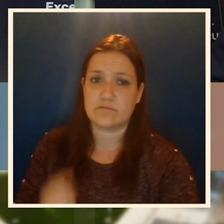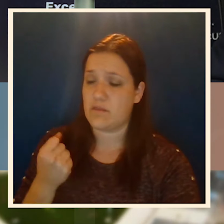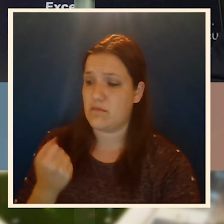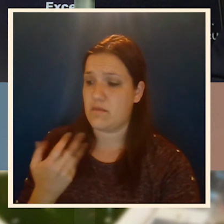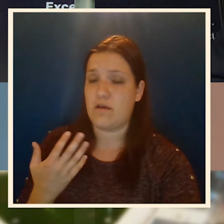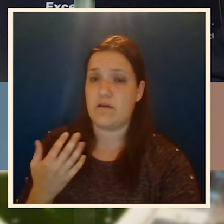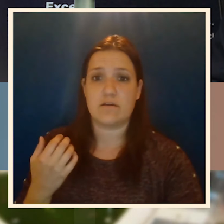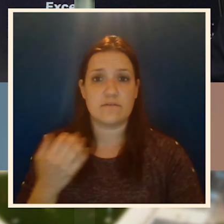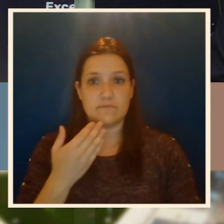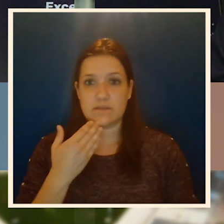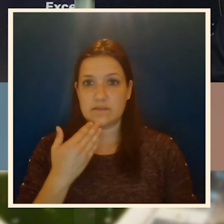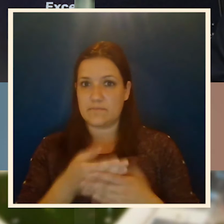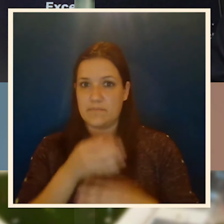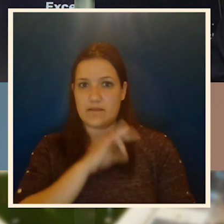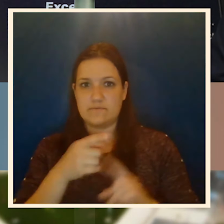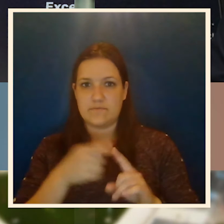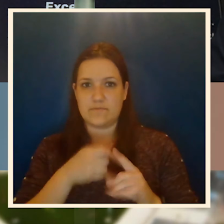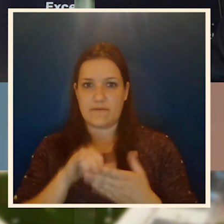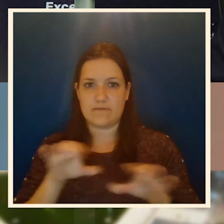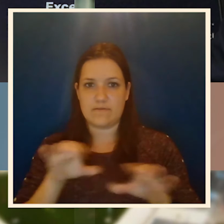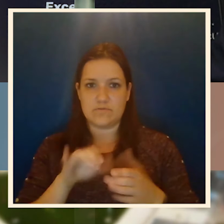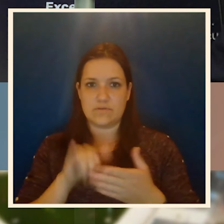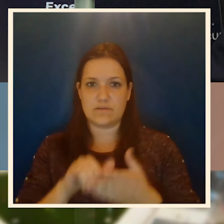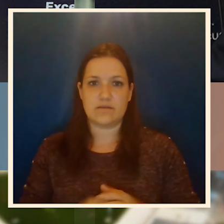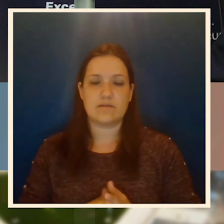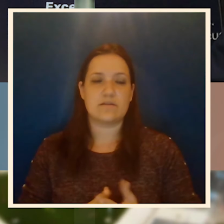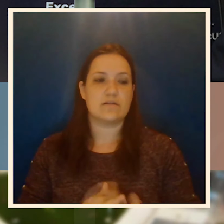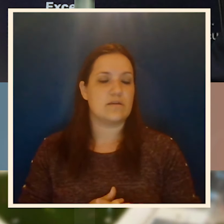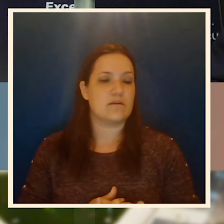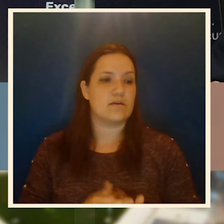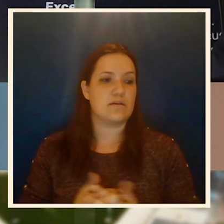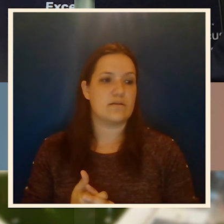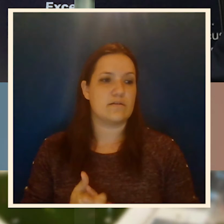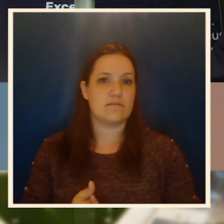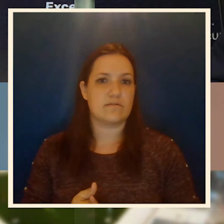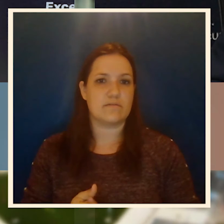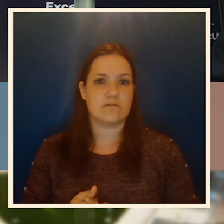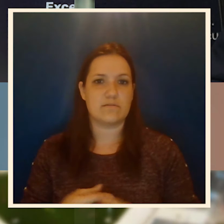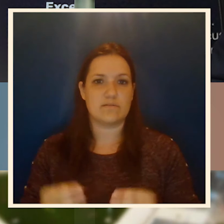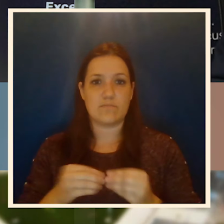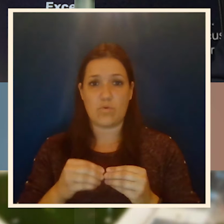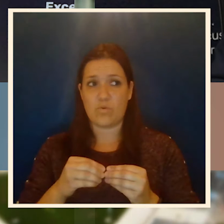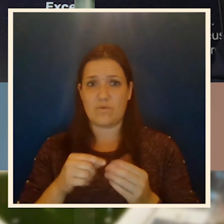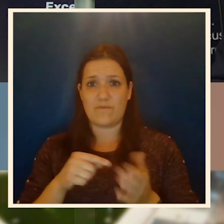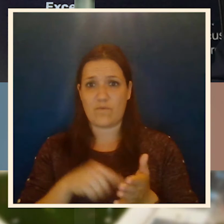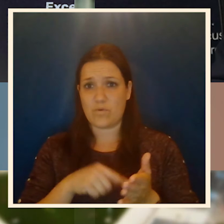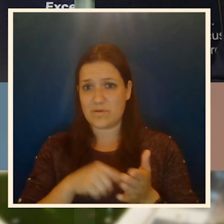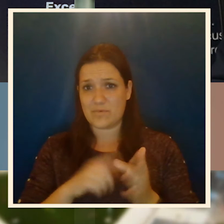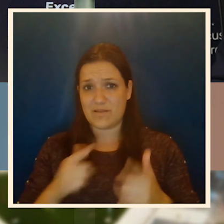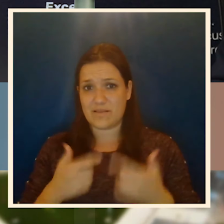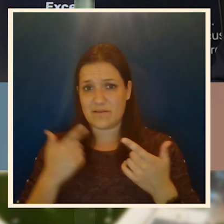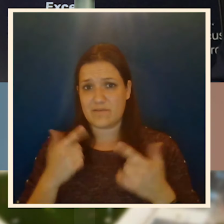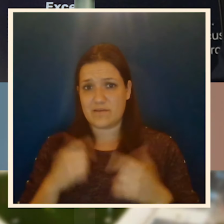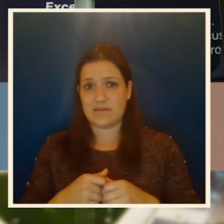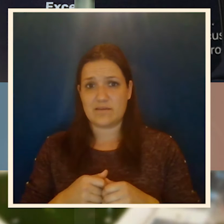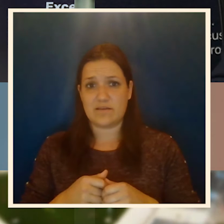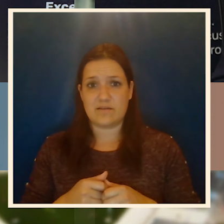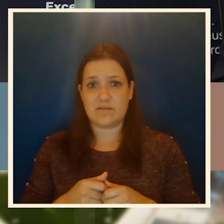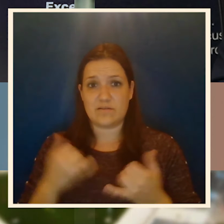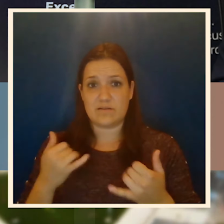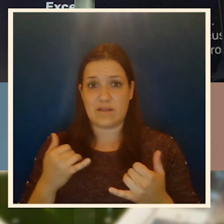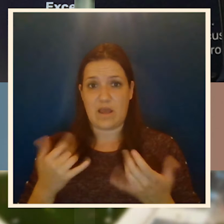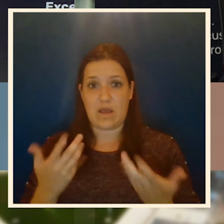of benefits of making it permanent, more affordable living a lot of times by your employees